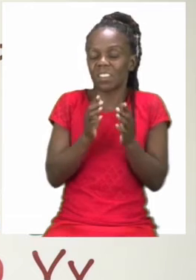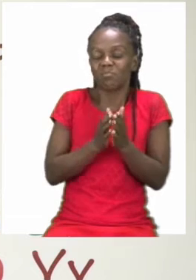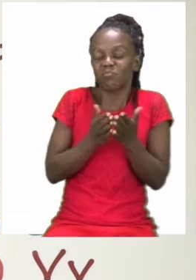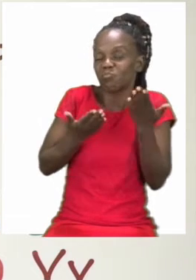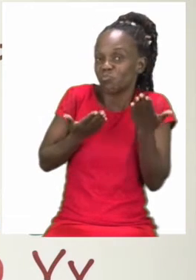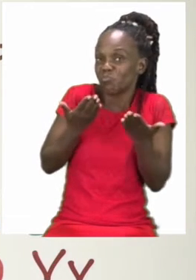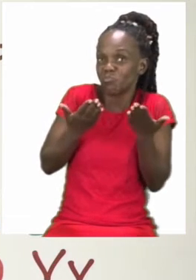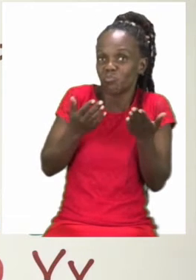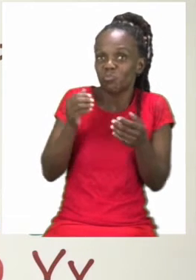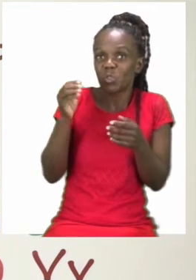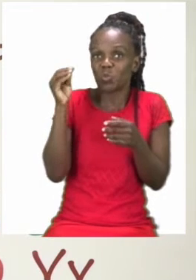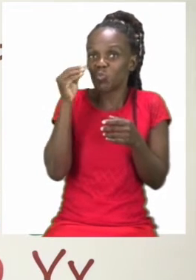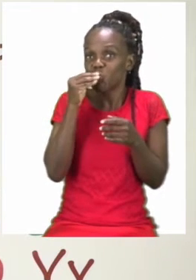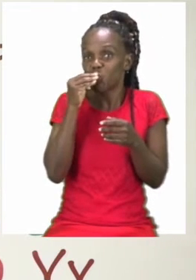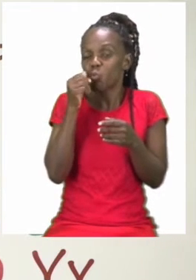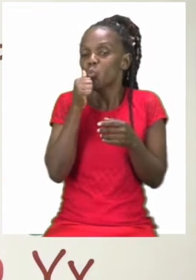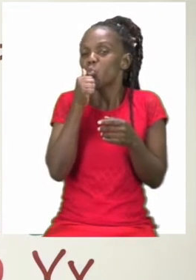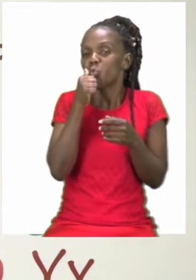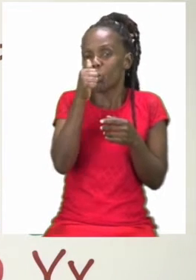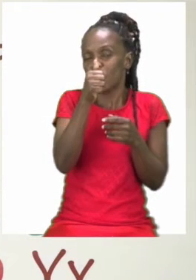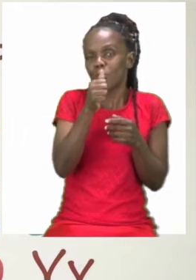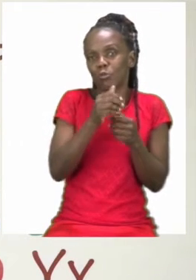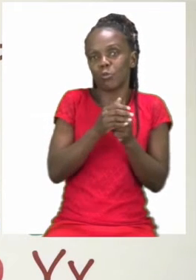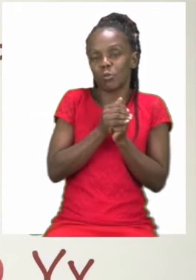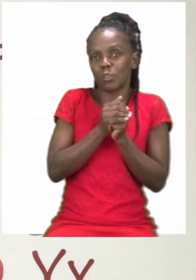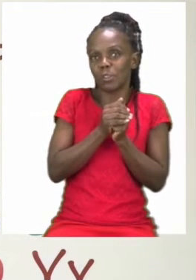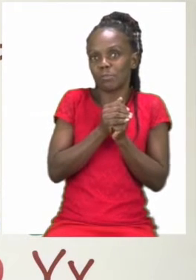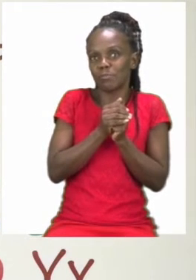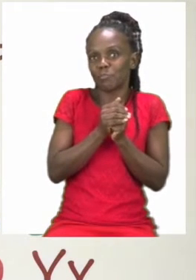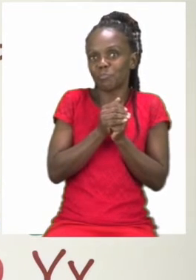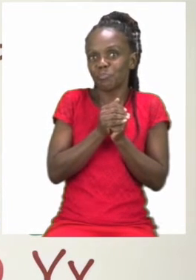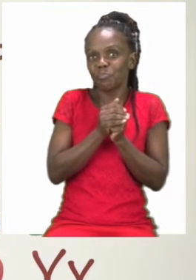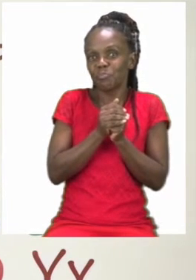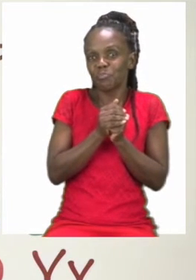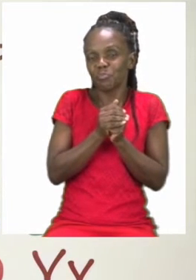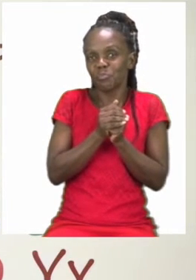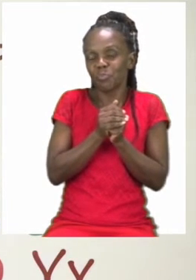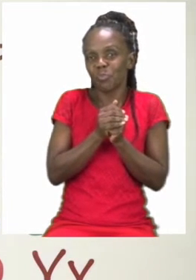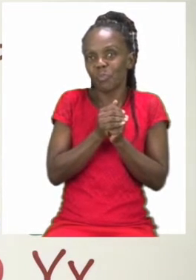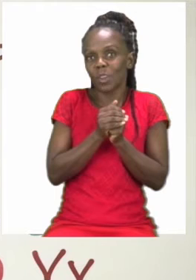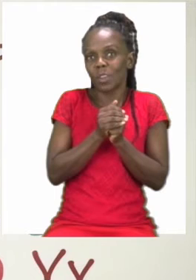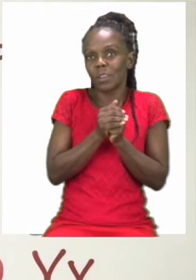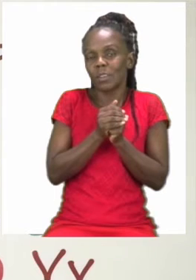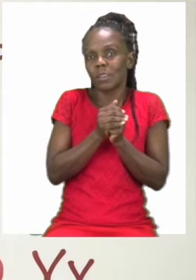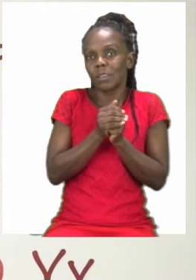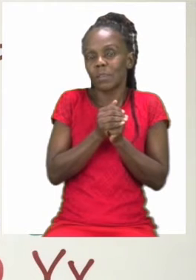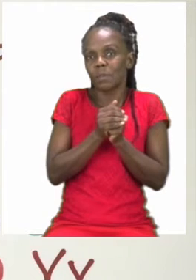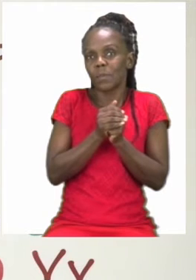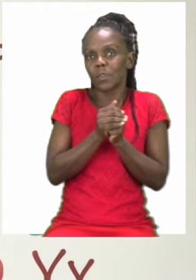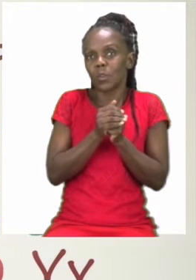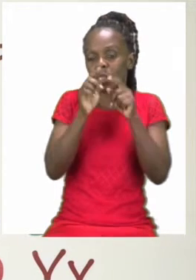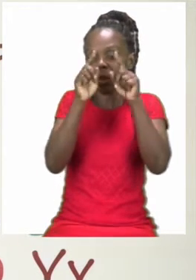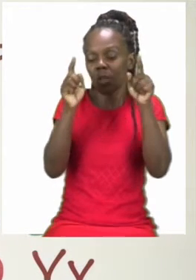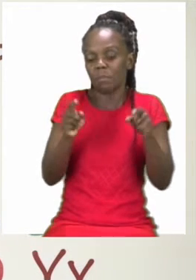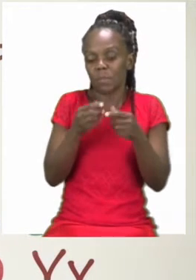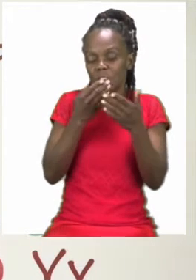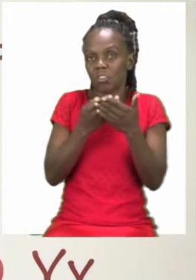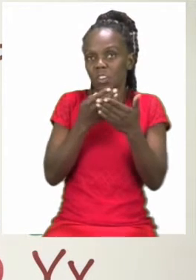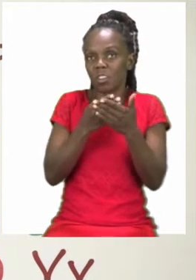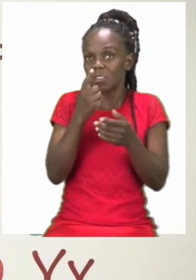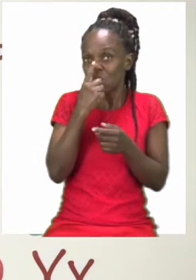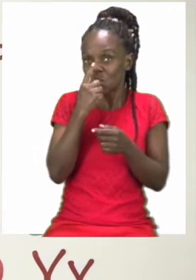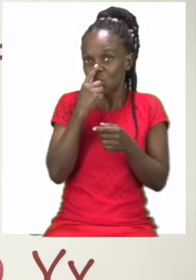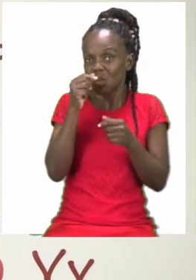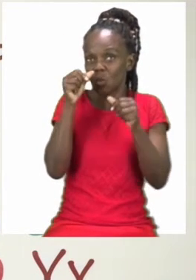we use our nose to smell. Let me put this on the board.